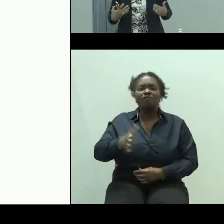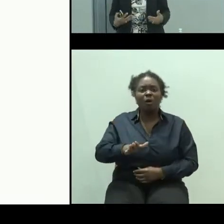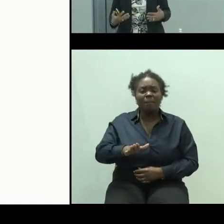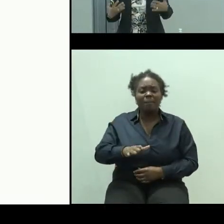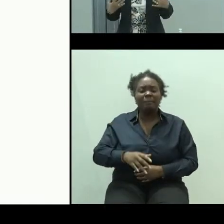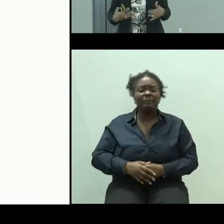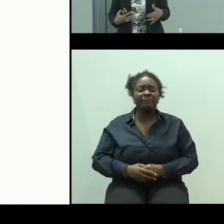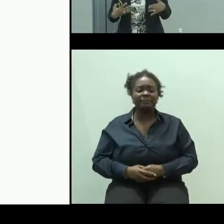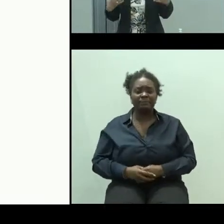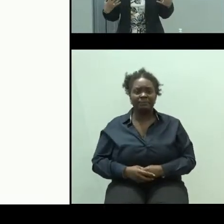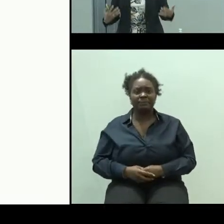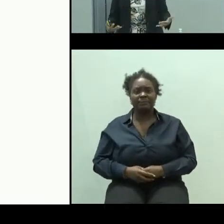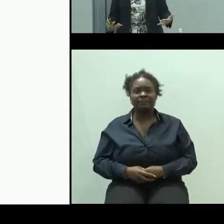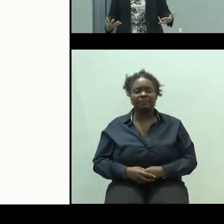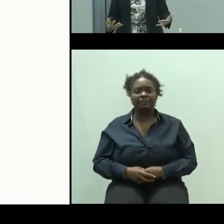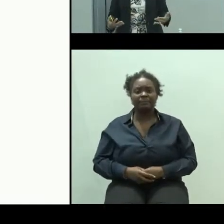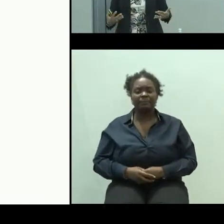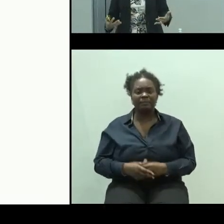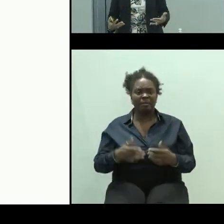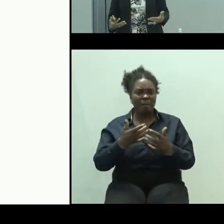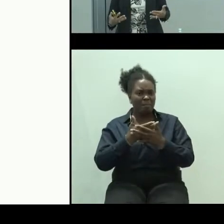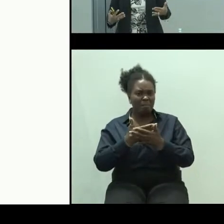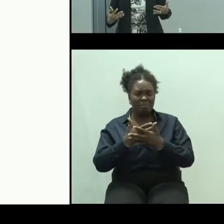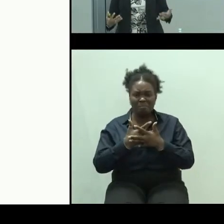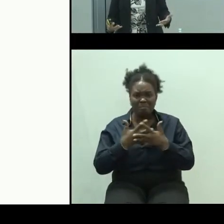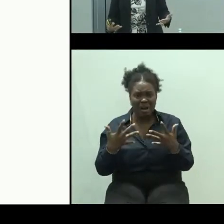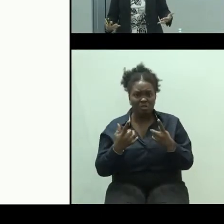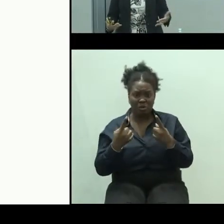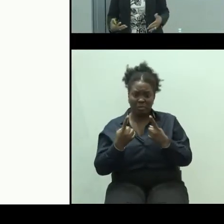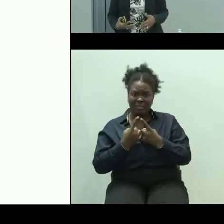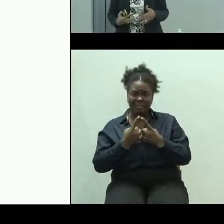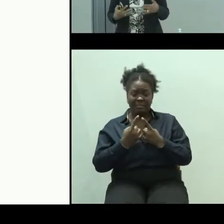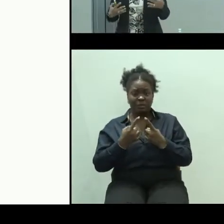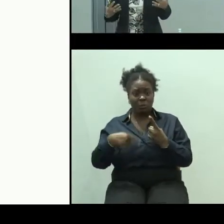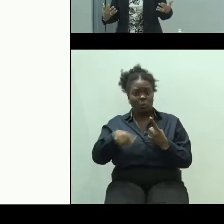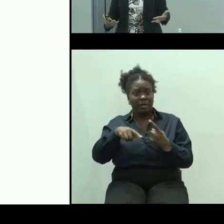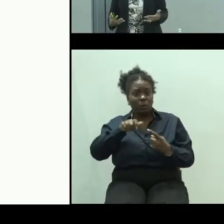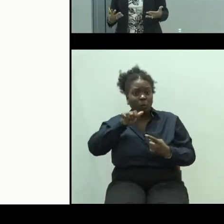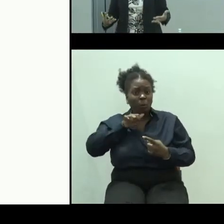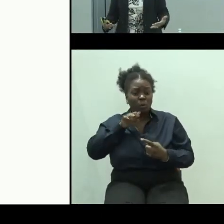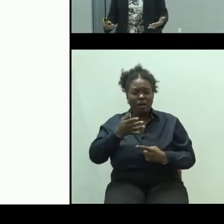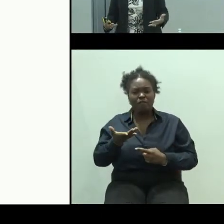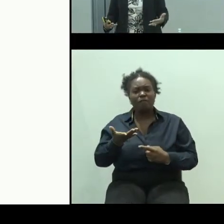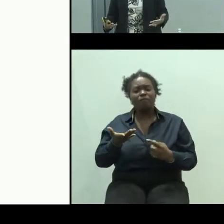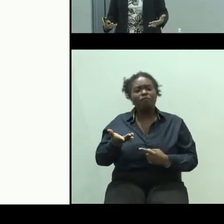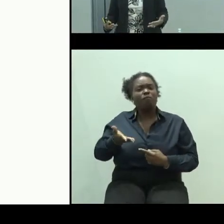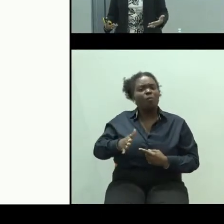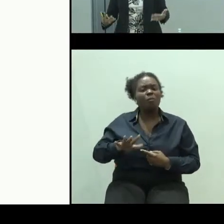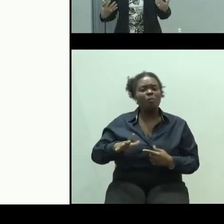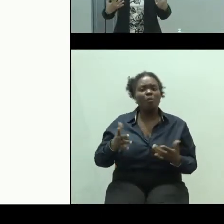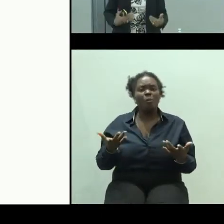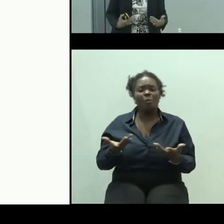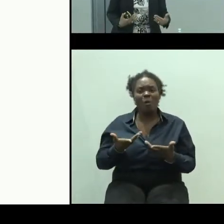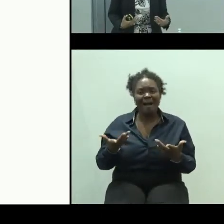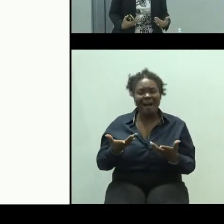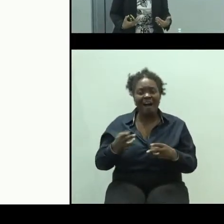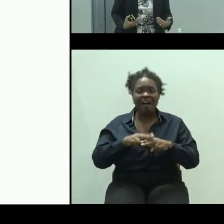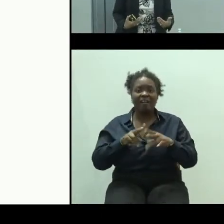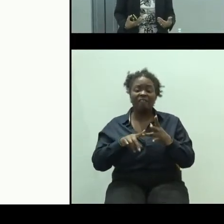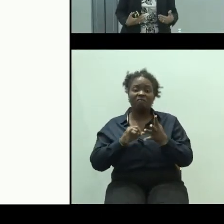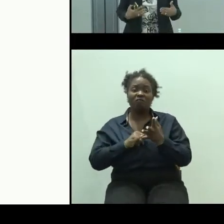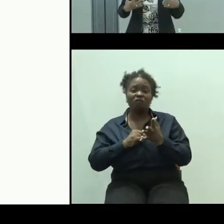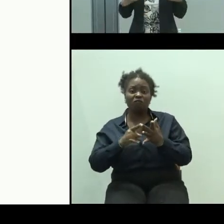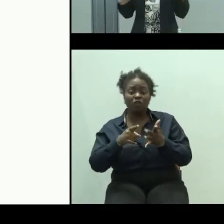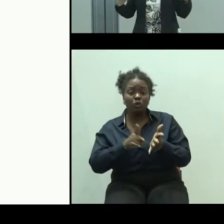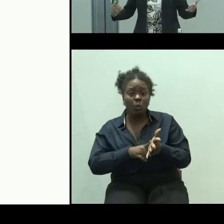of the stuff that we need and that we use comes from petroleum, comes from non-renewable sources. As a chemical engineer,